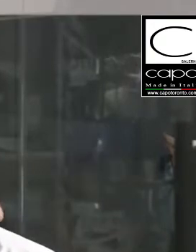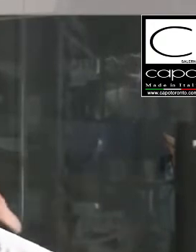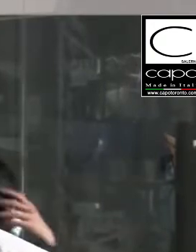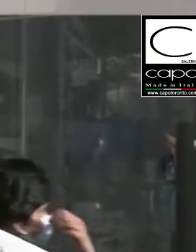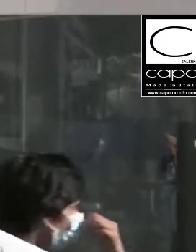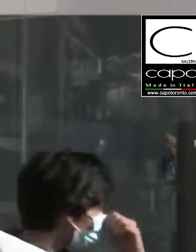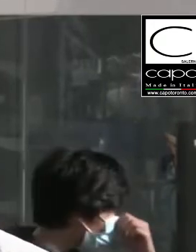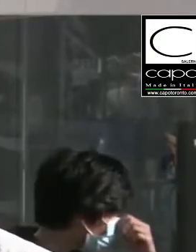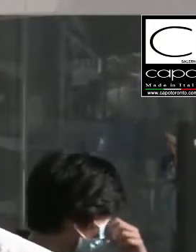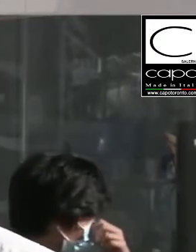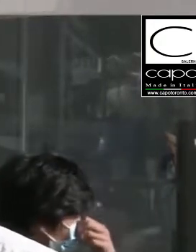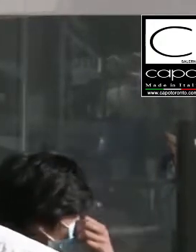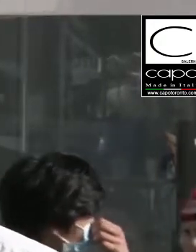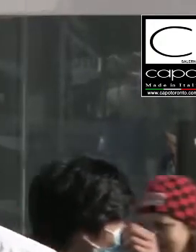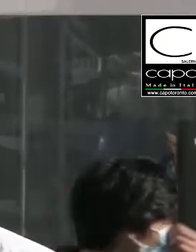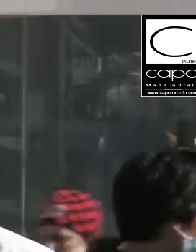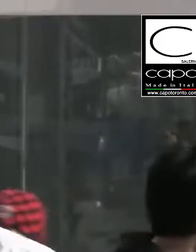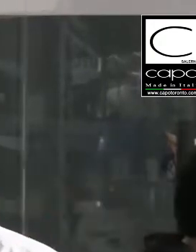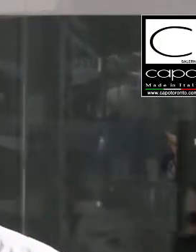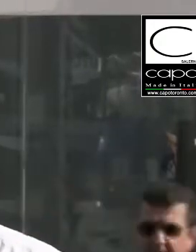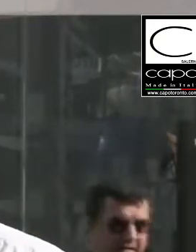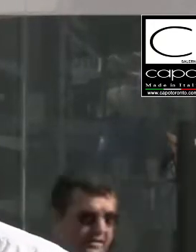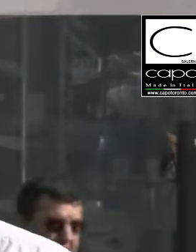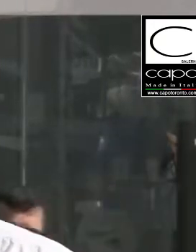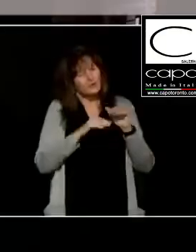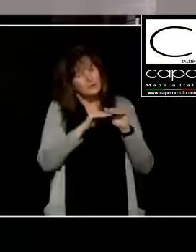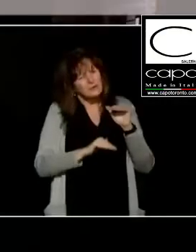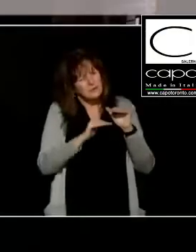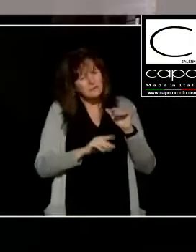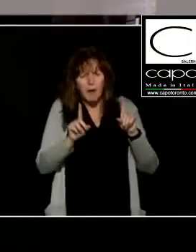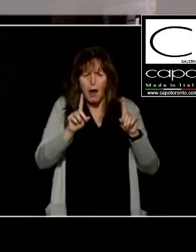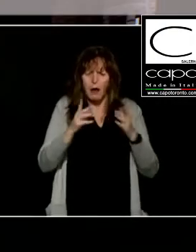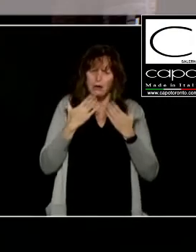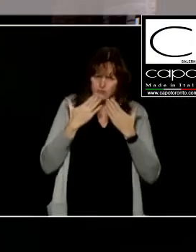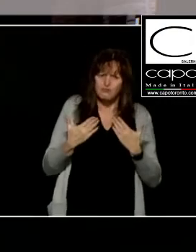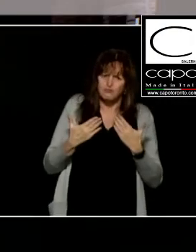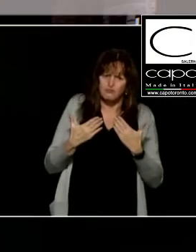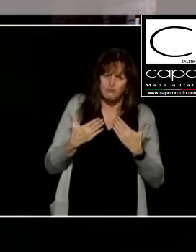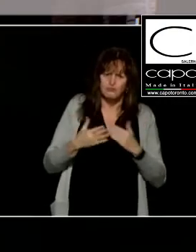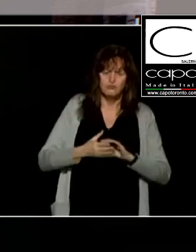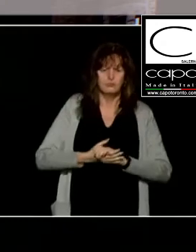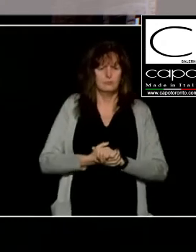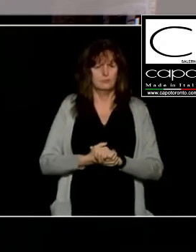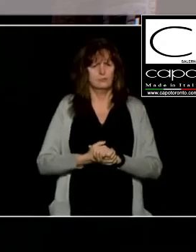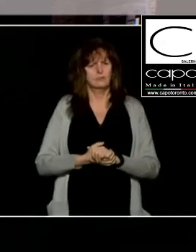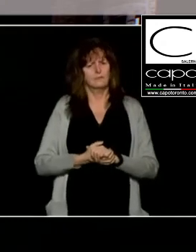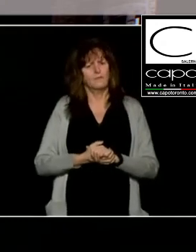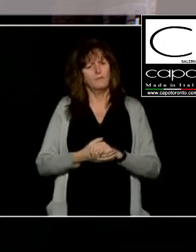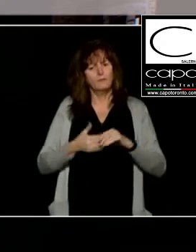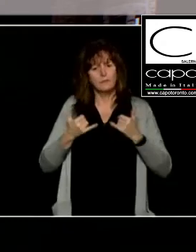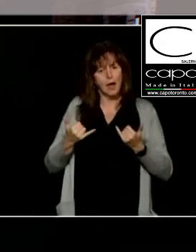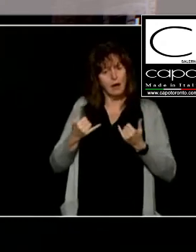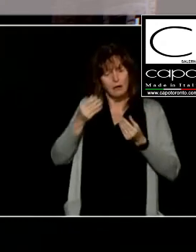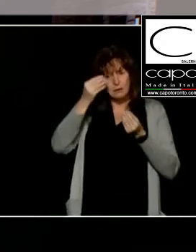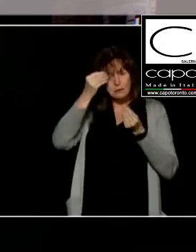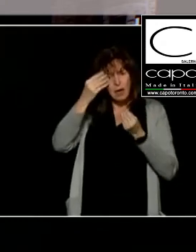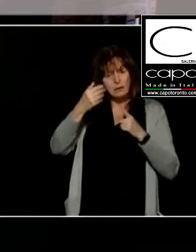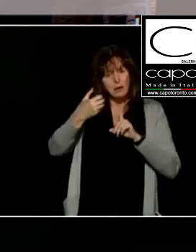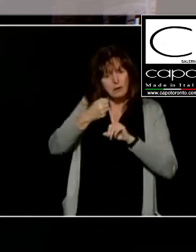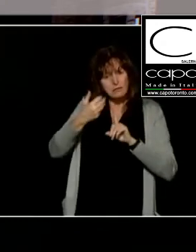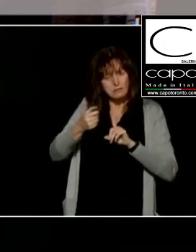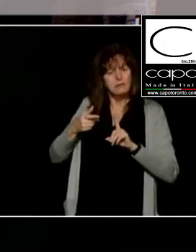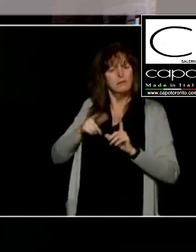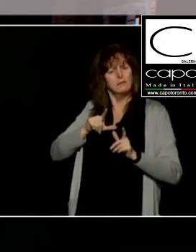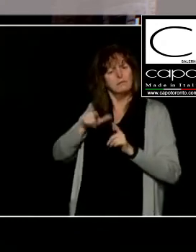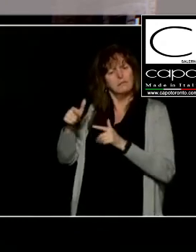a third lockdown to be honest. The worry for Ontario's modelling experts is with variants of concern. Now